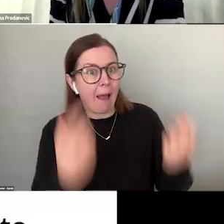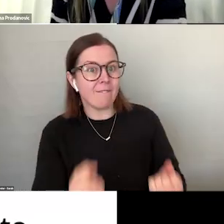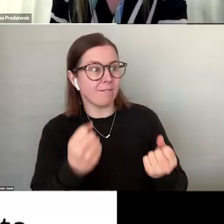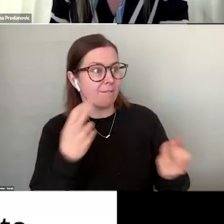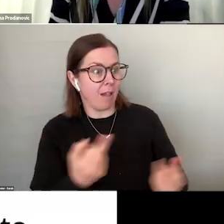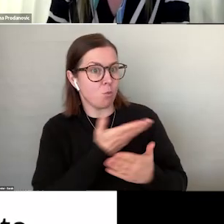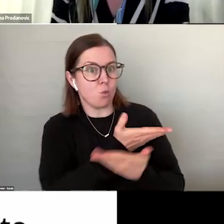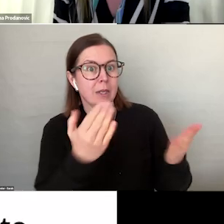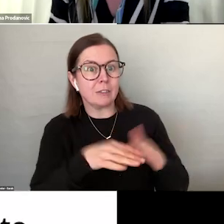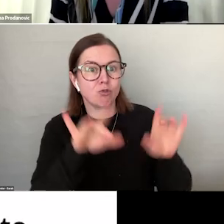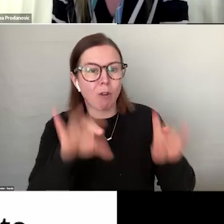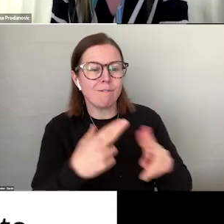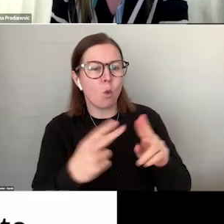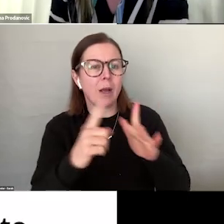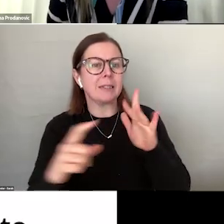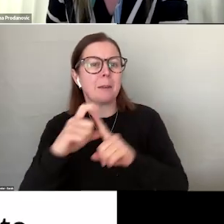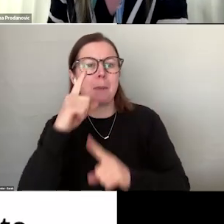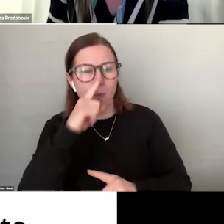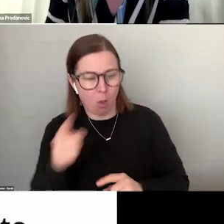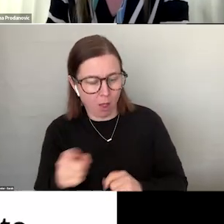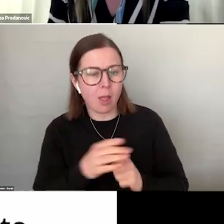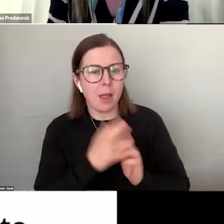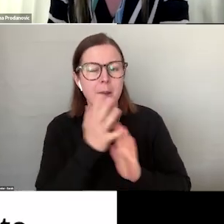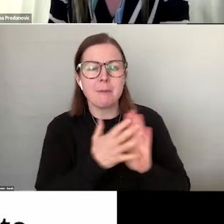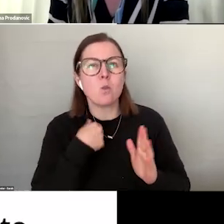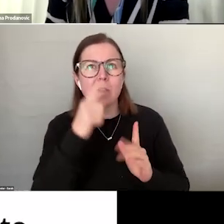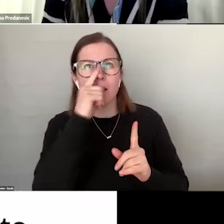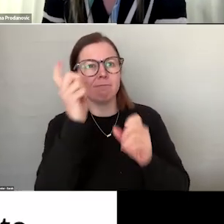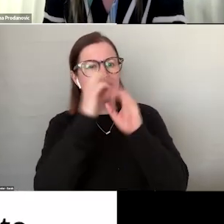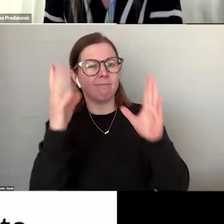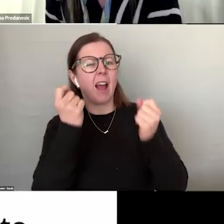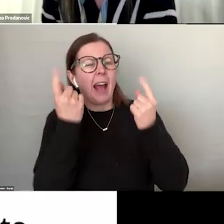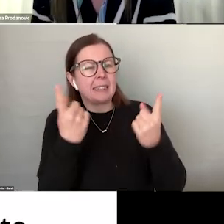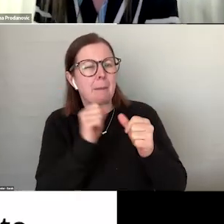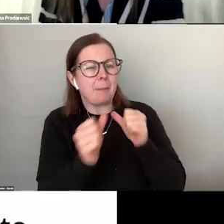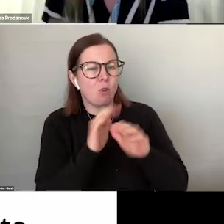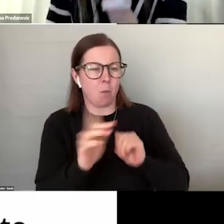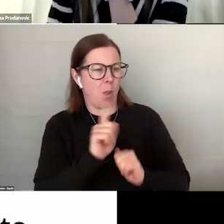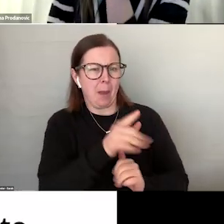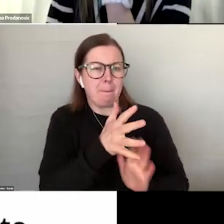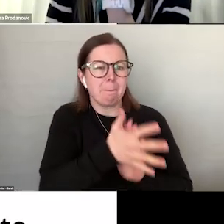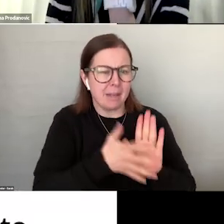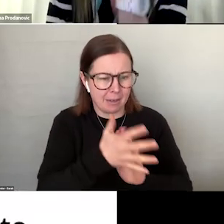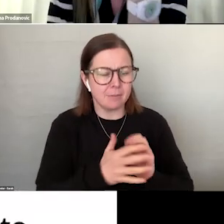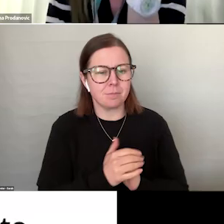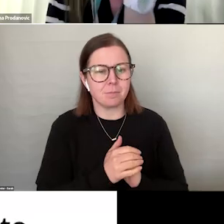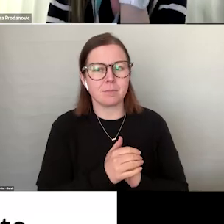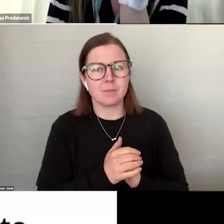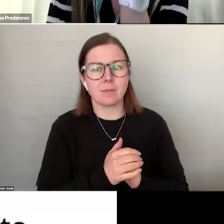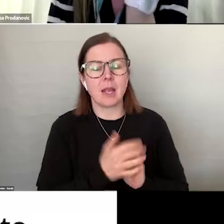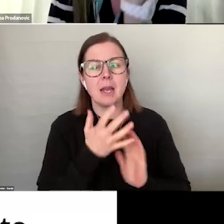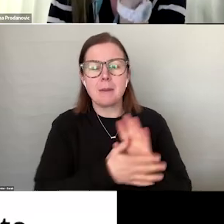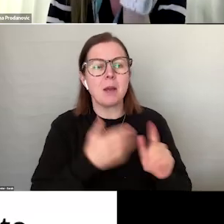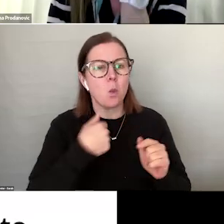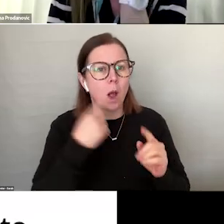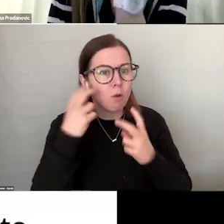Australia, just to try and get really an idea of what this means. And so we looked for